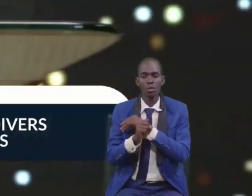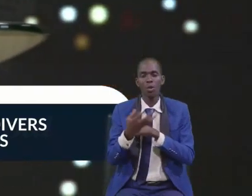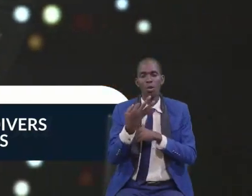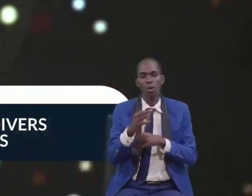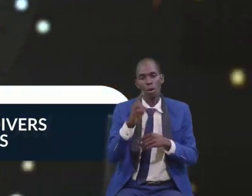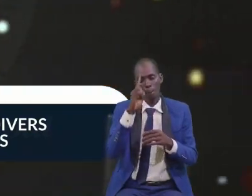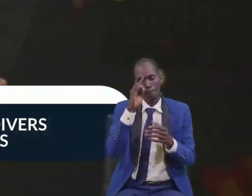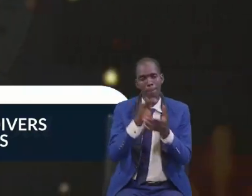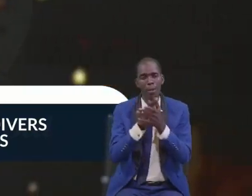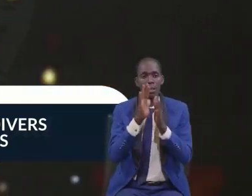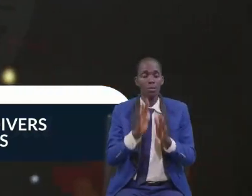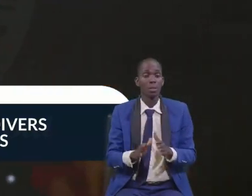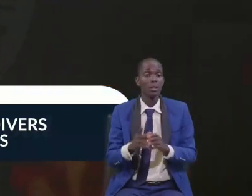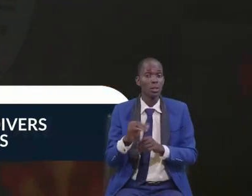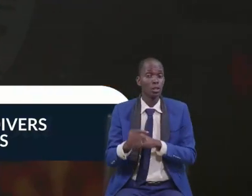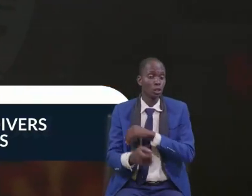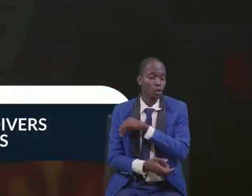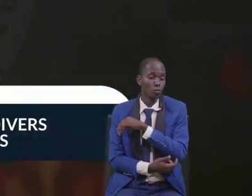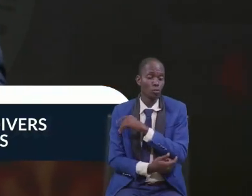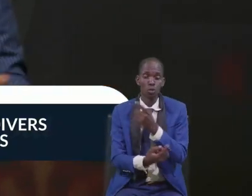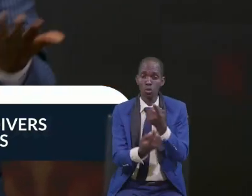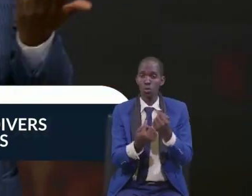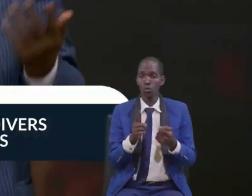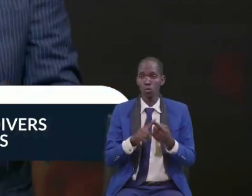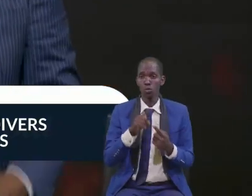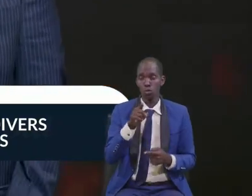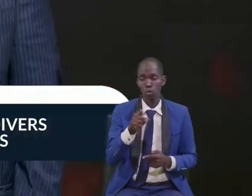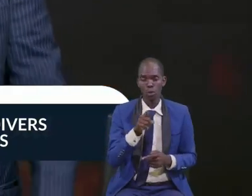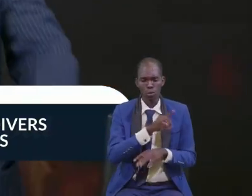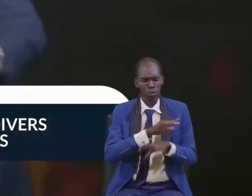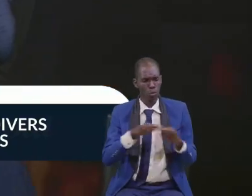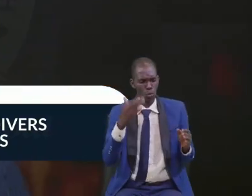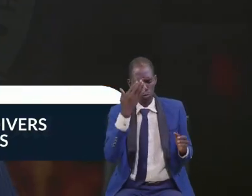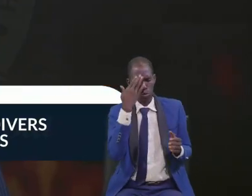believers. Now, if temptation comes to you,